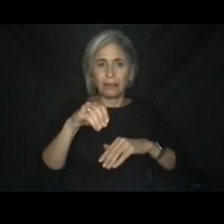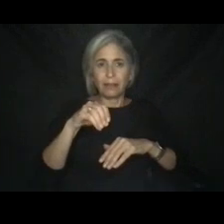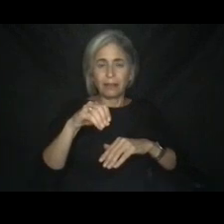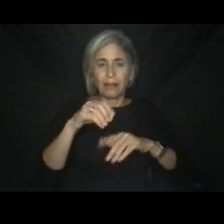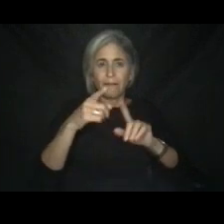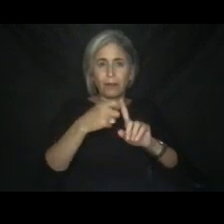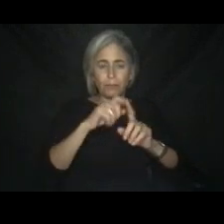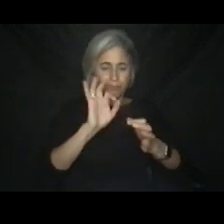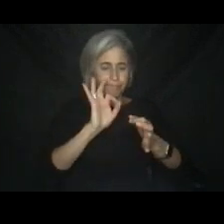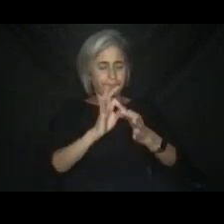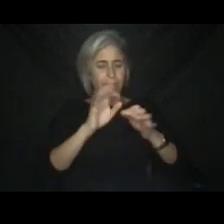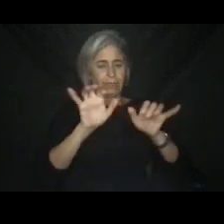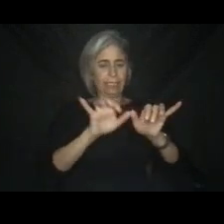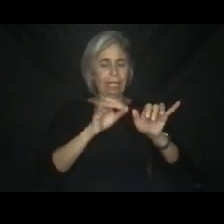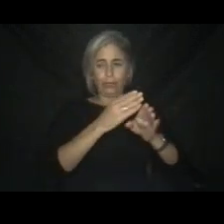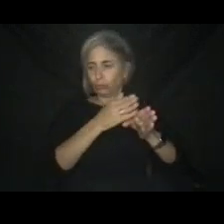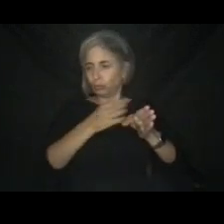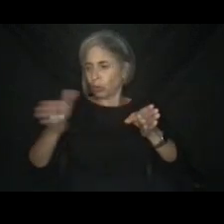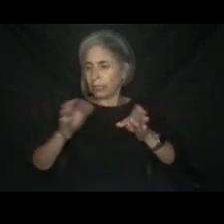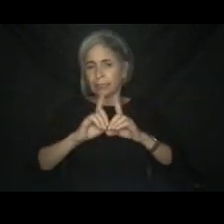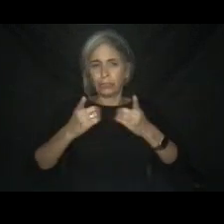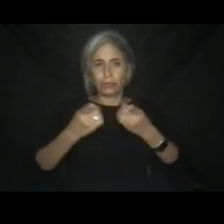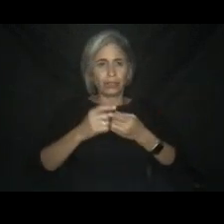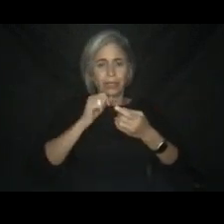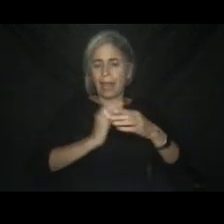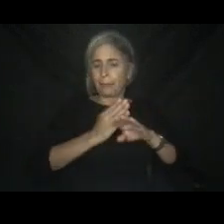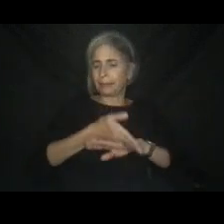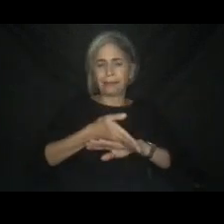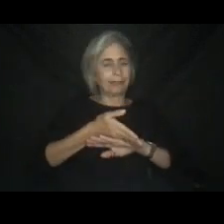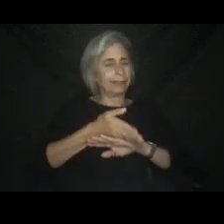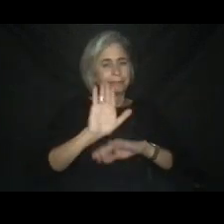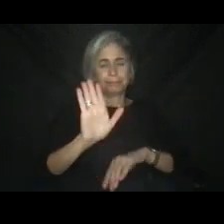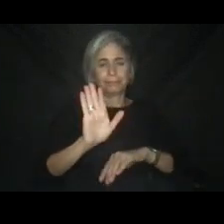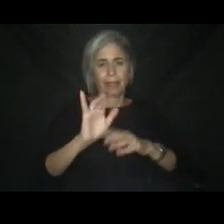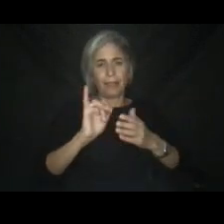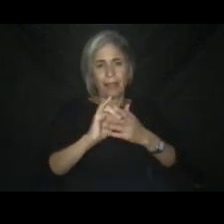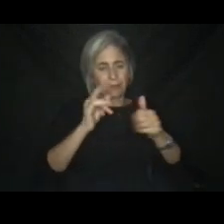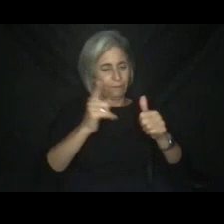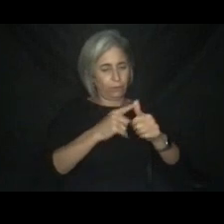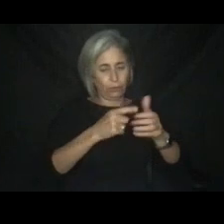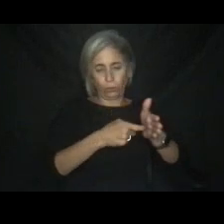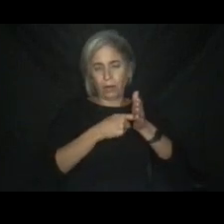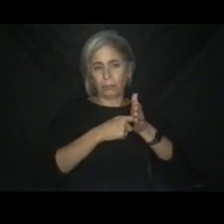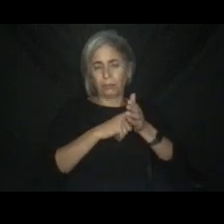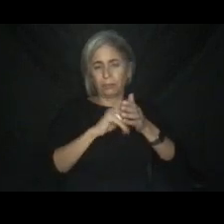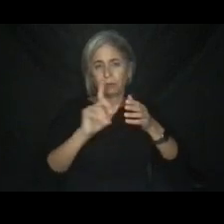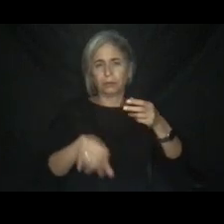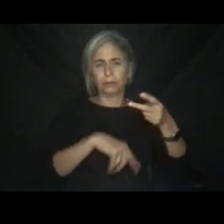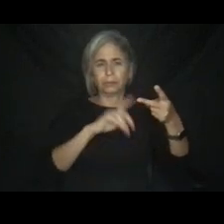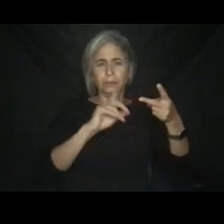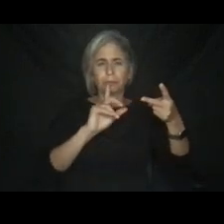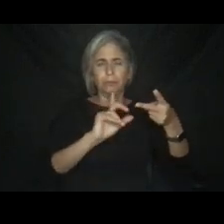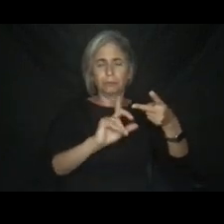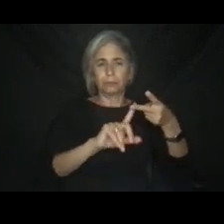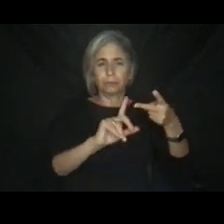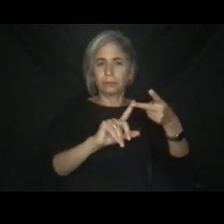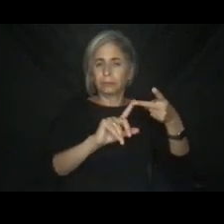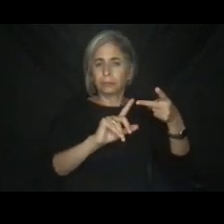size across the districts should not be exceeded. And so that's certainly the first criterion that we seek to abide